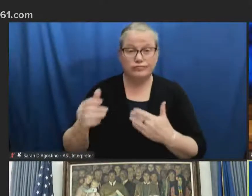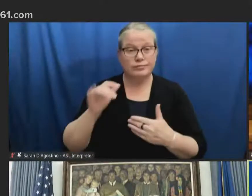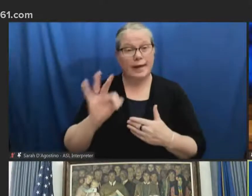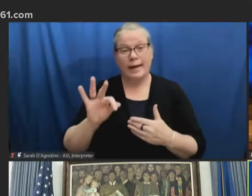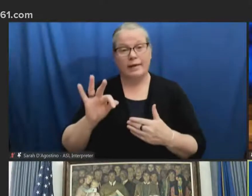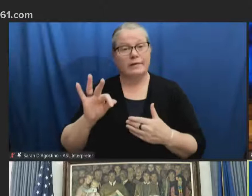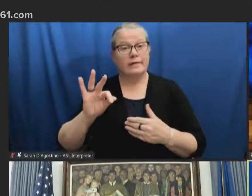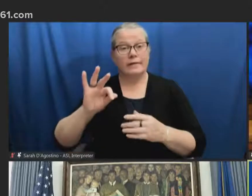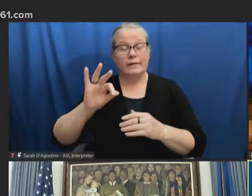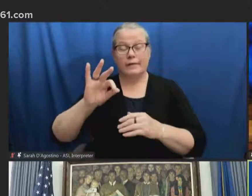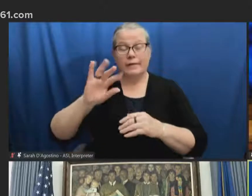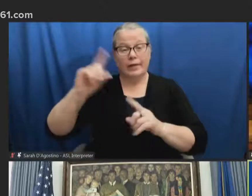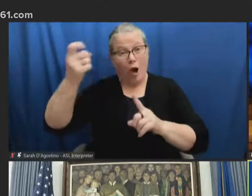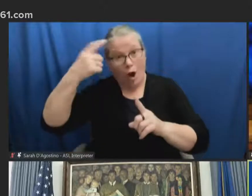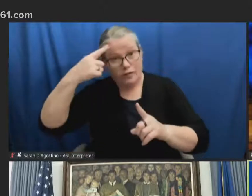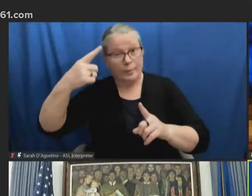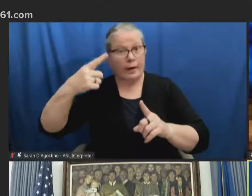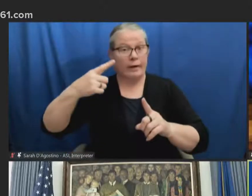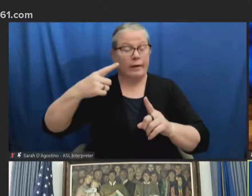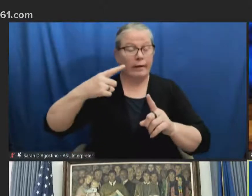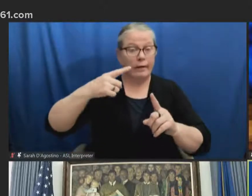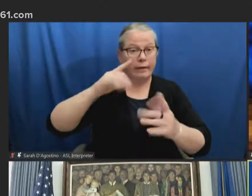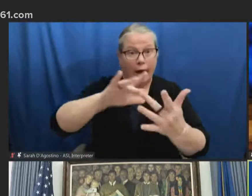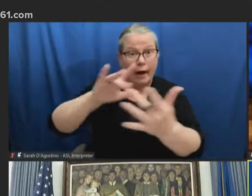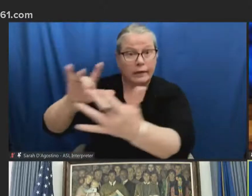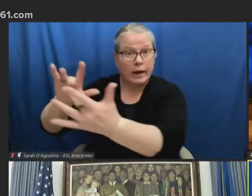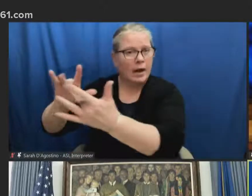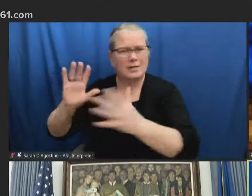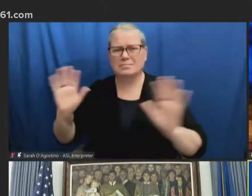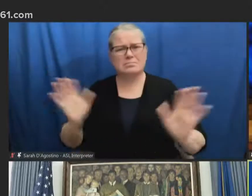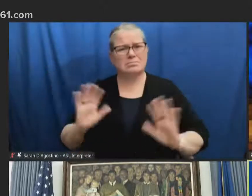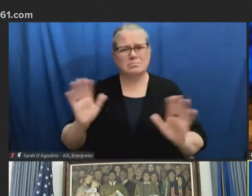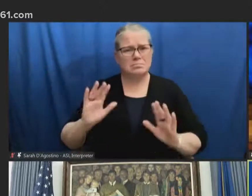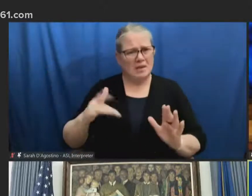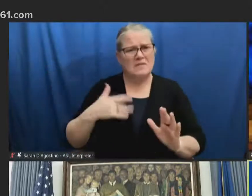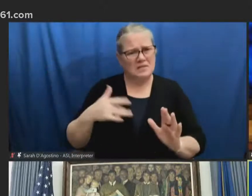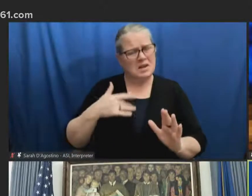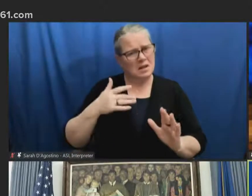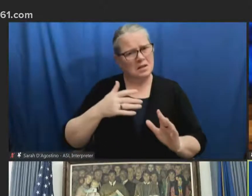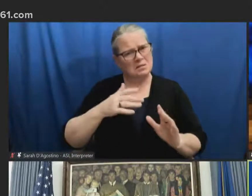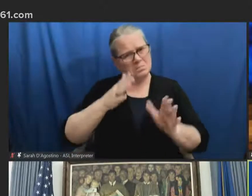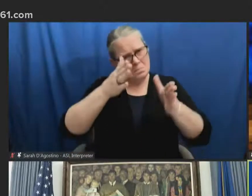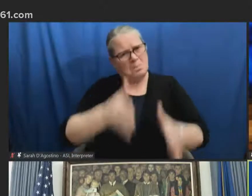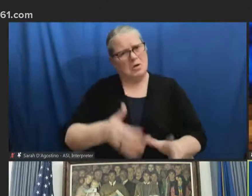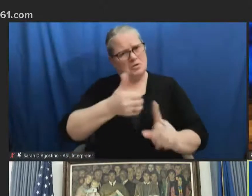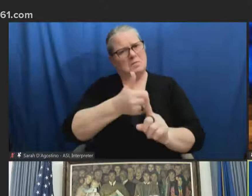tracing down somebody who's had the illness and then exposing others.